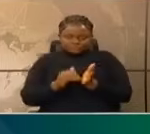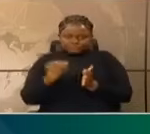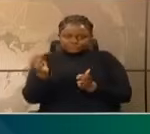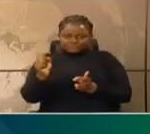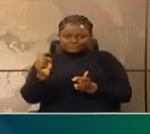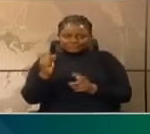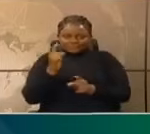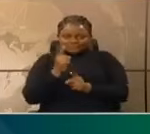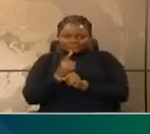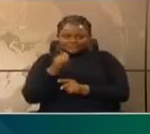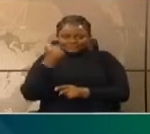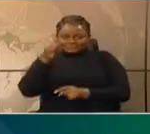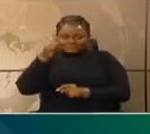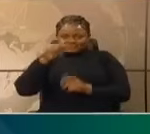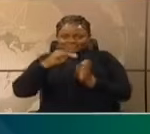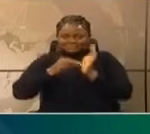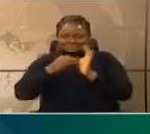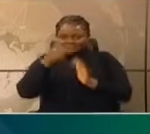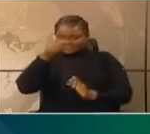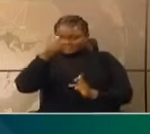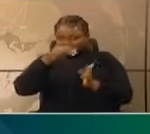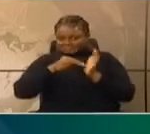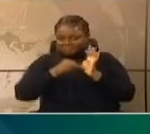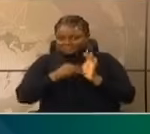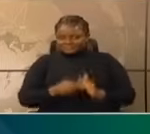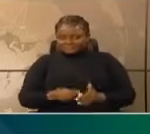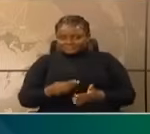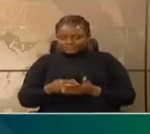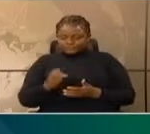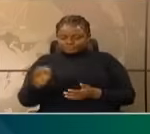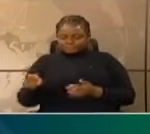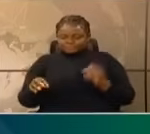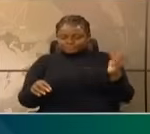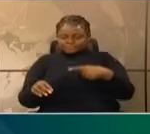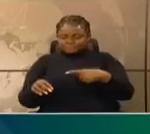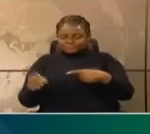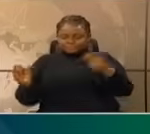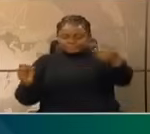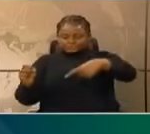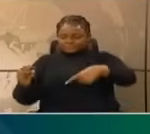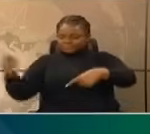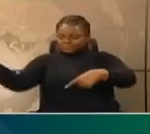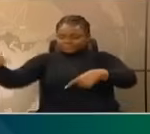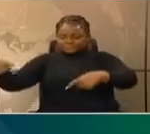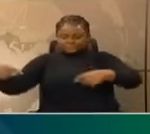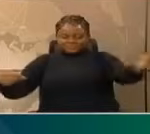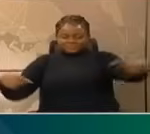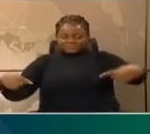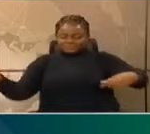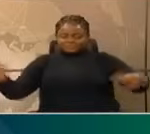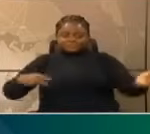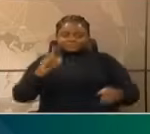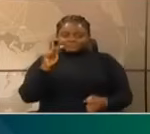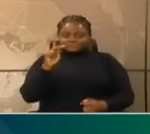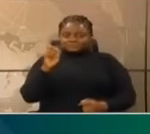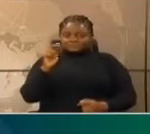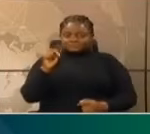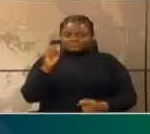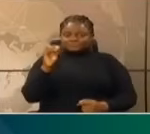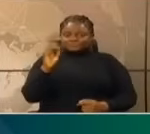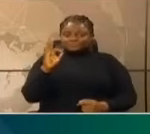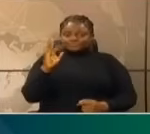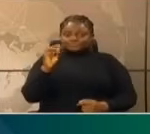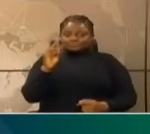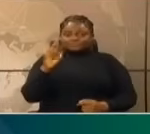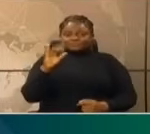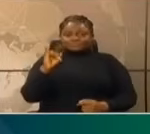10 minutes. Now account in the so, po. me ba Ghana kano for ata frame me come Ministry of